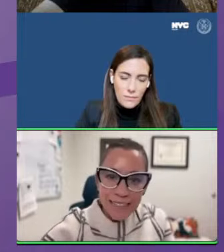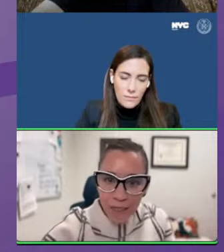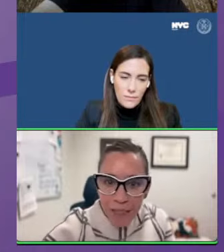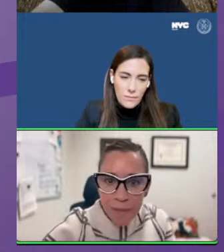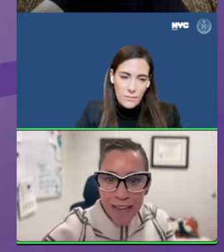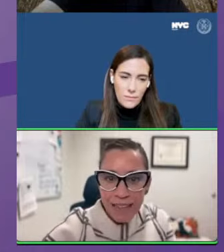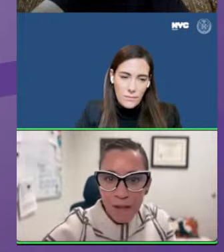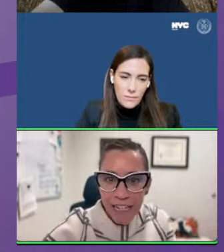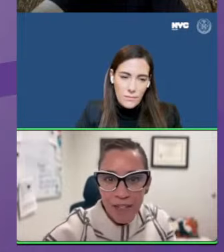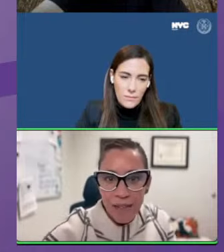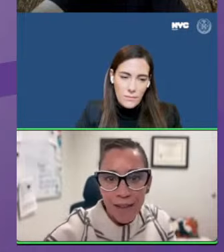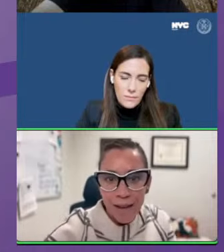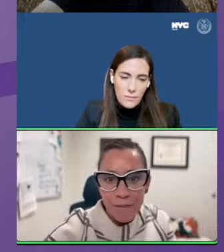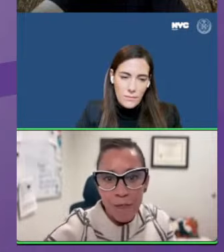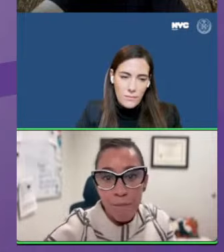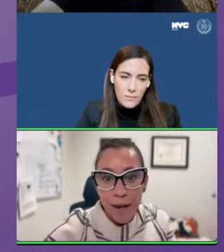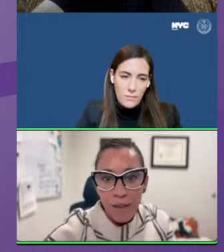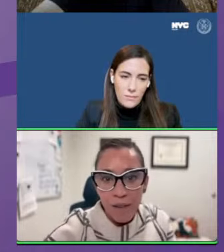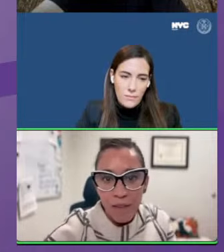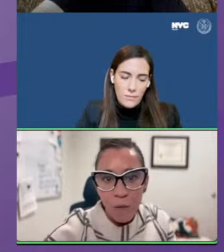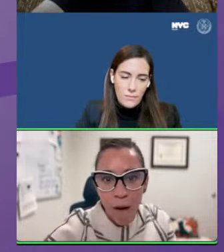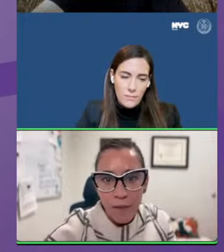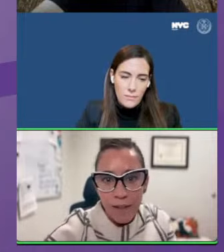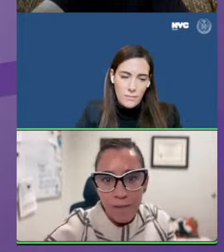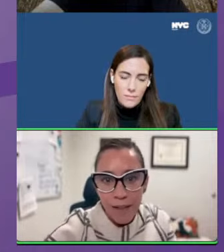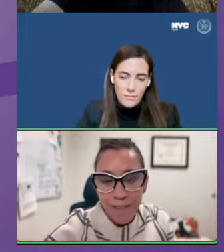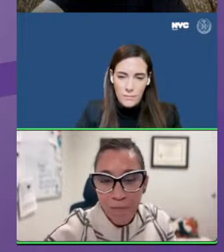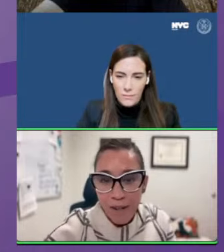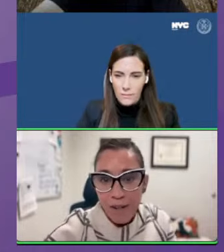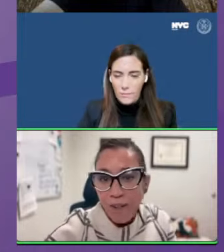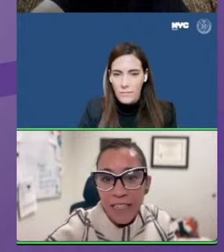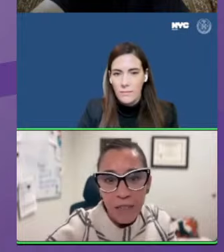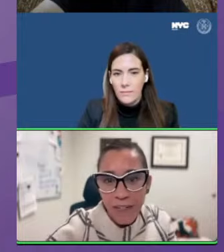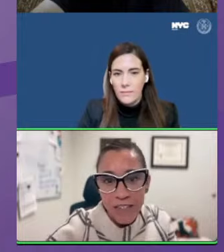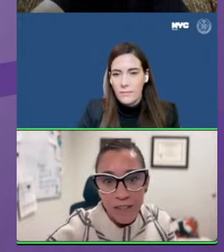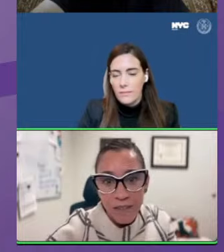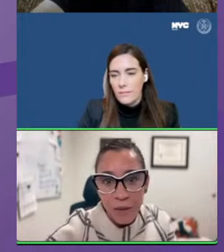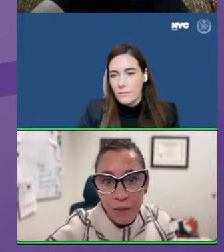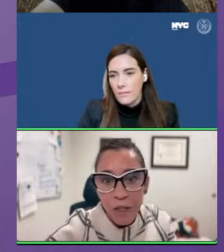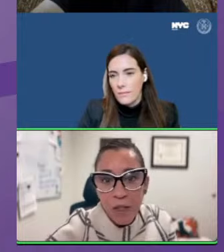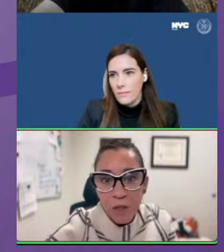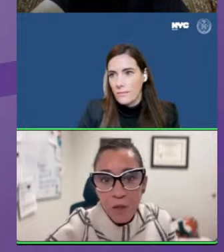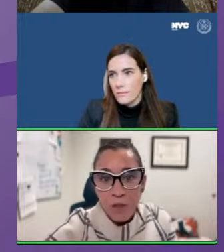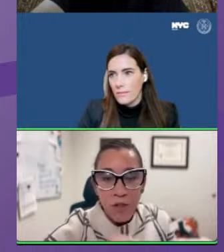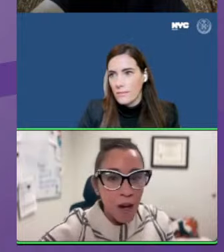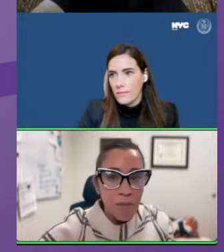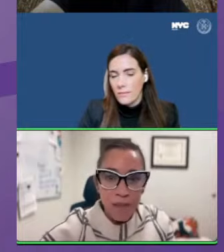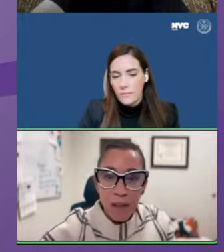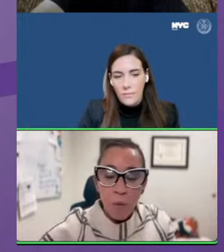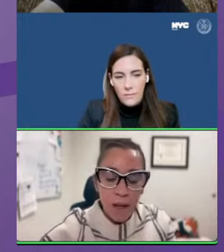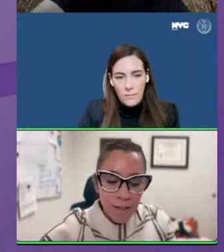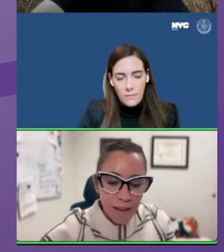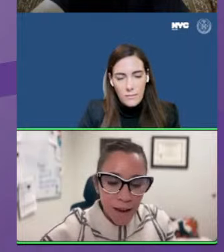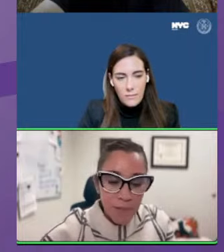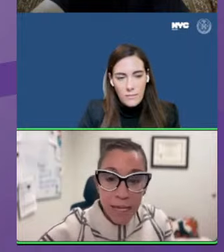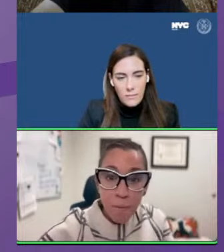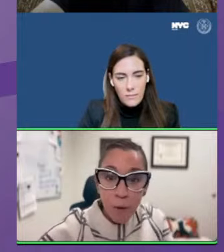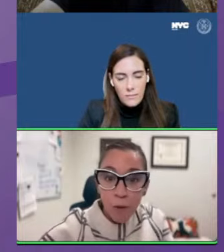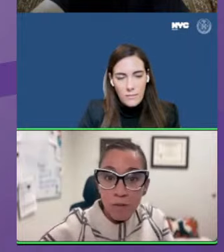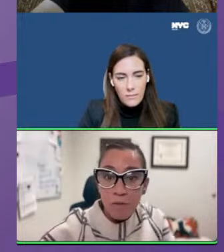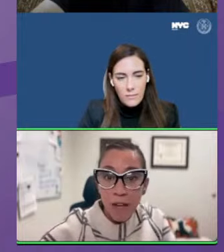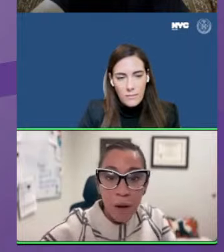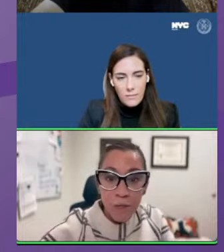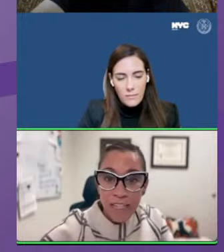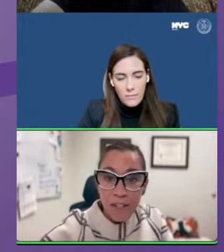can certainly make the patients' lives better, their quality of life better, and reintegration to their jobs with